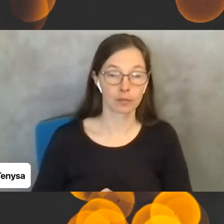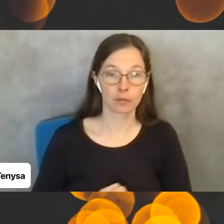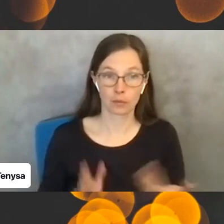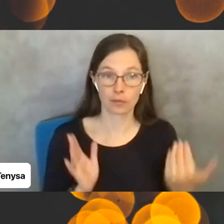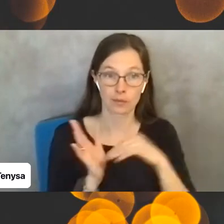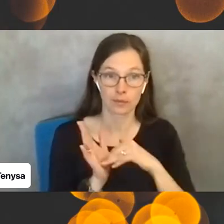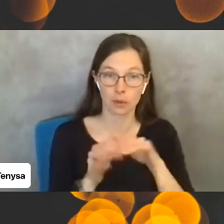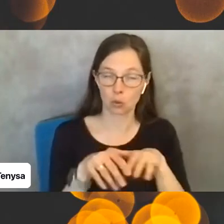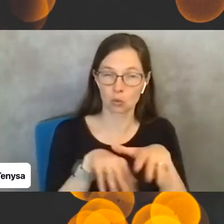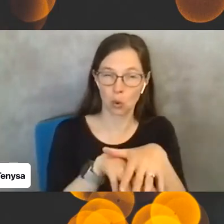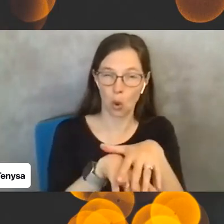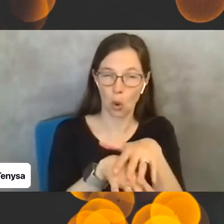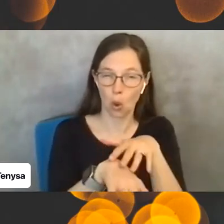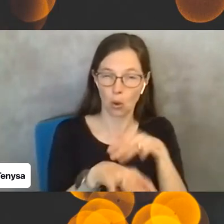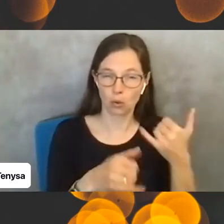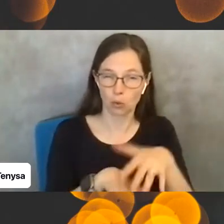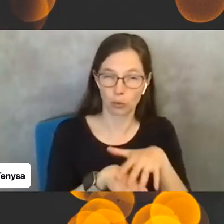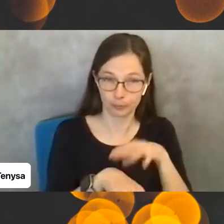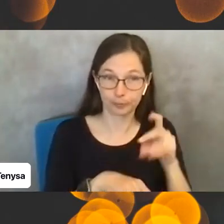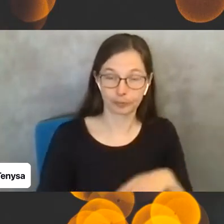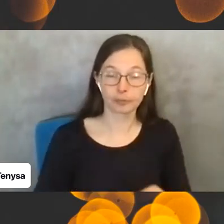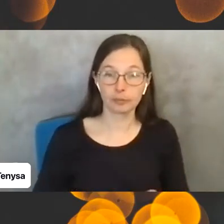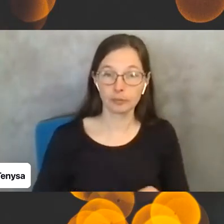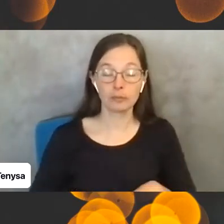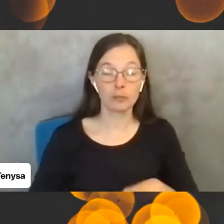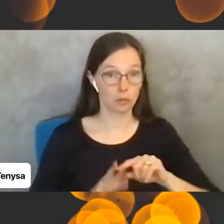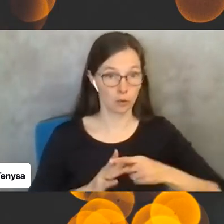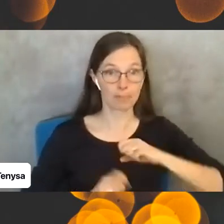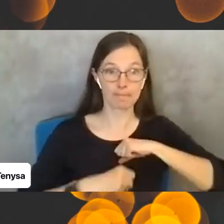gonna go nice and slow now, all right? On guard,